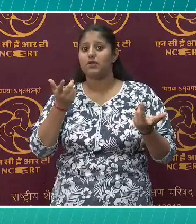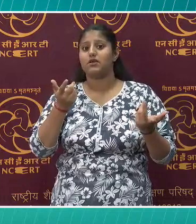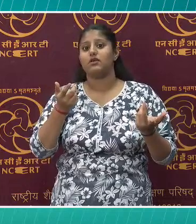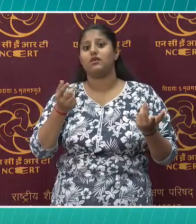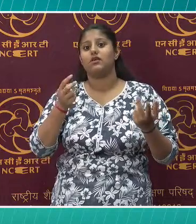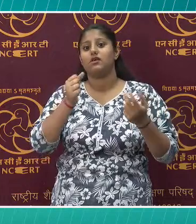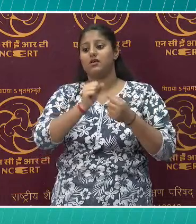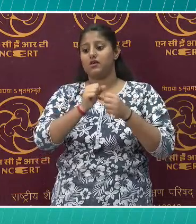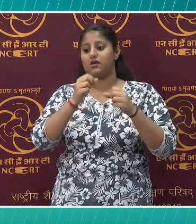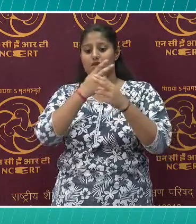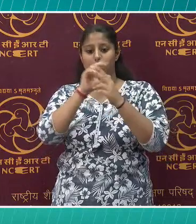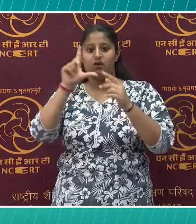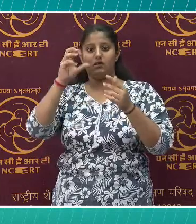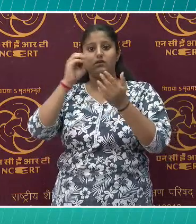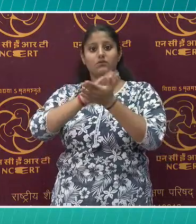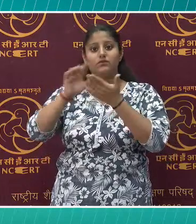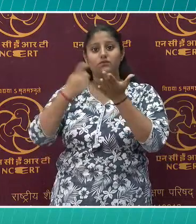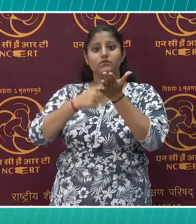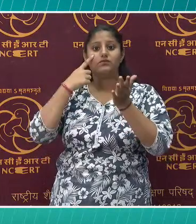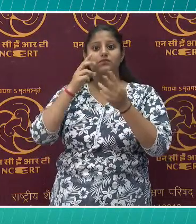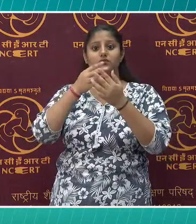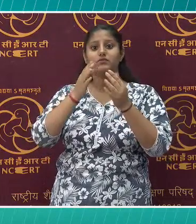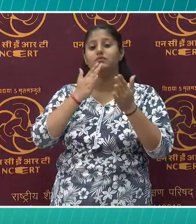to yourself.